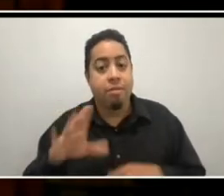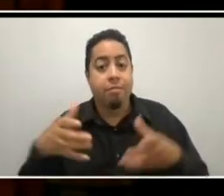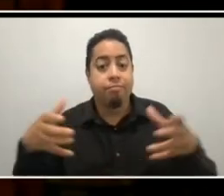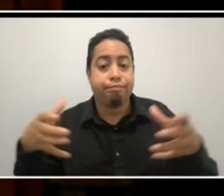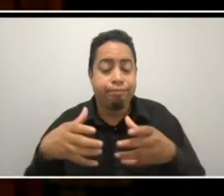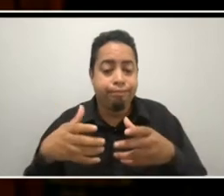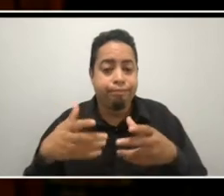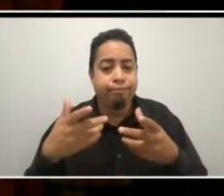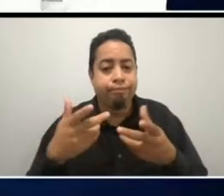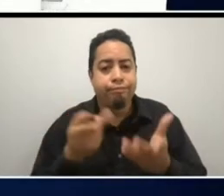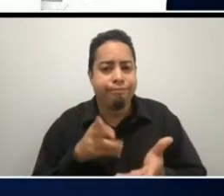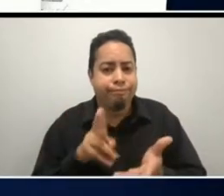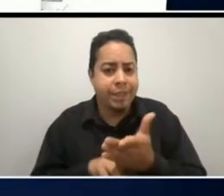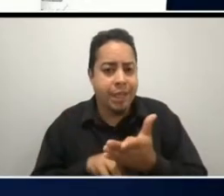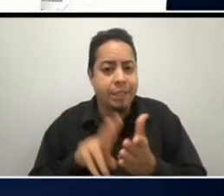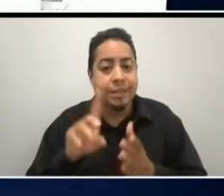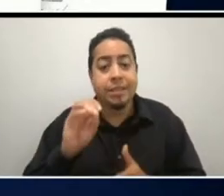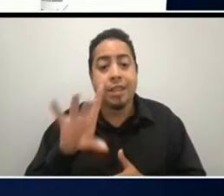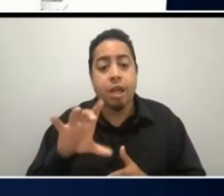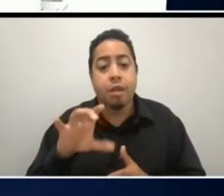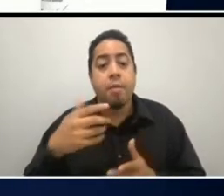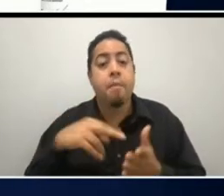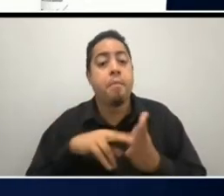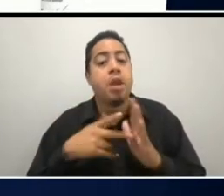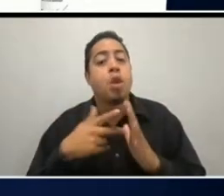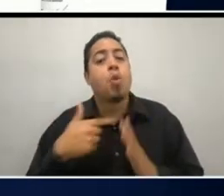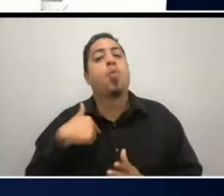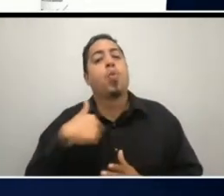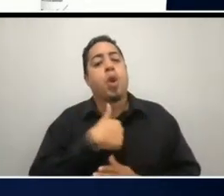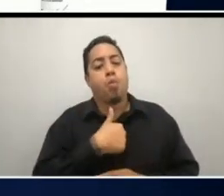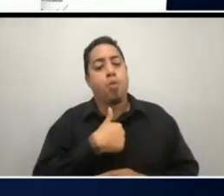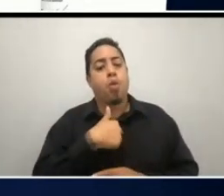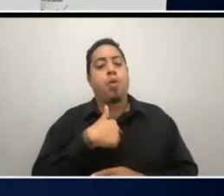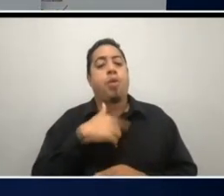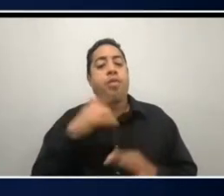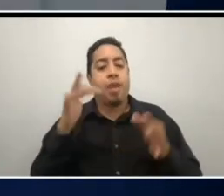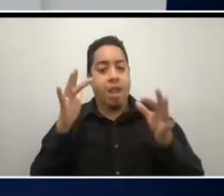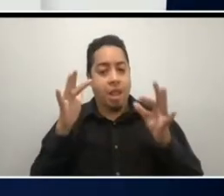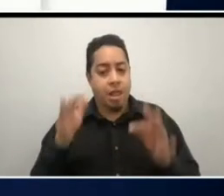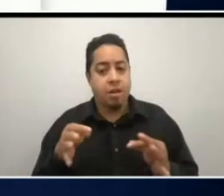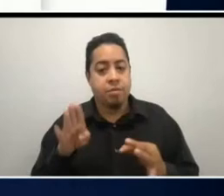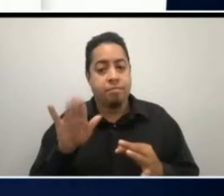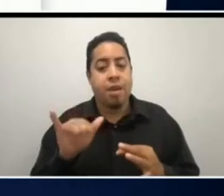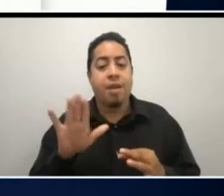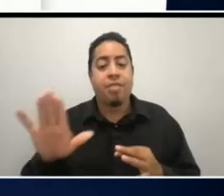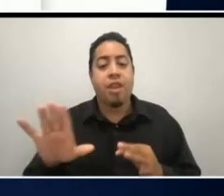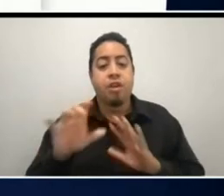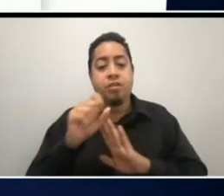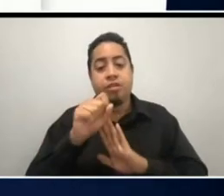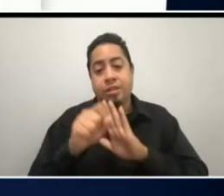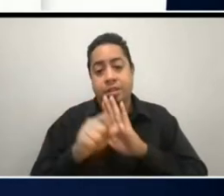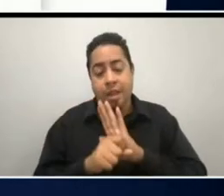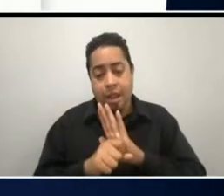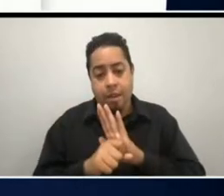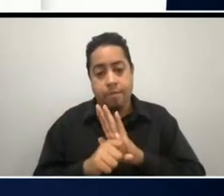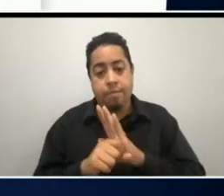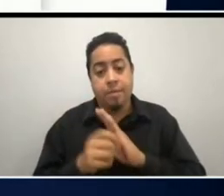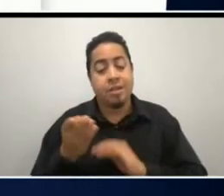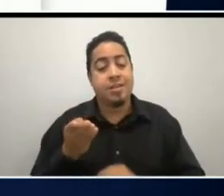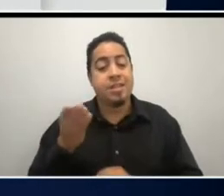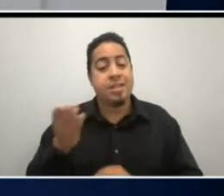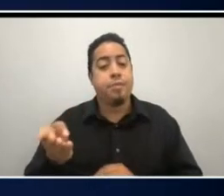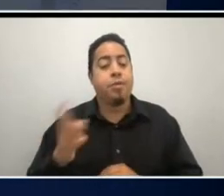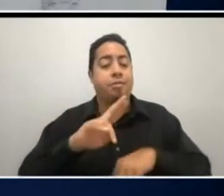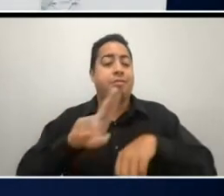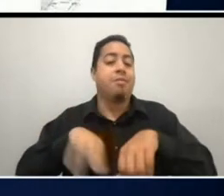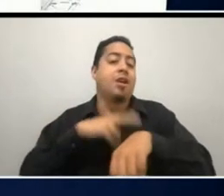falsely asserting that they were the, quote, duly elected electors from their state, and submitted them to the National Archives and to Vice President Pence in